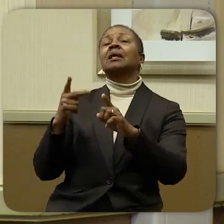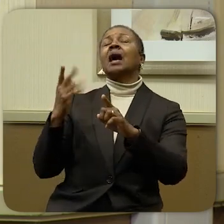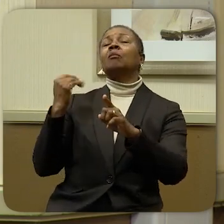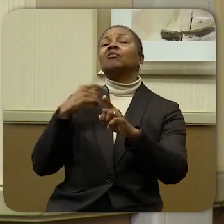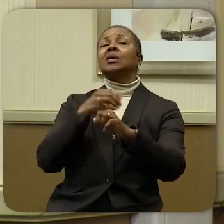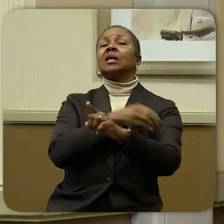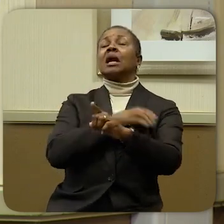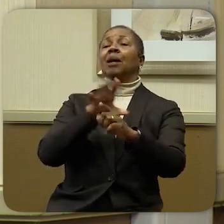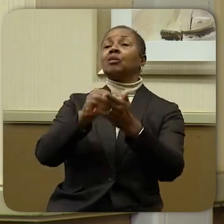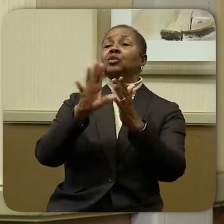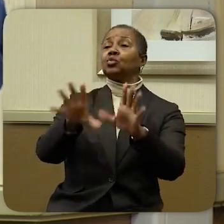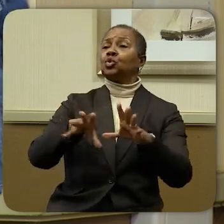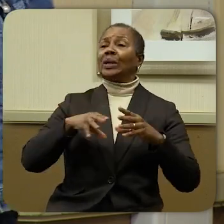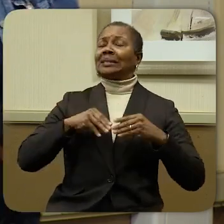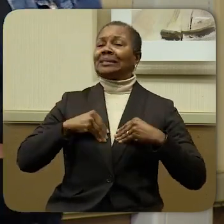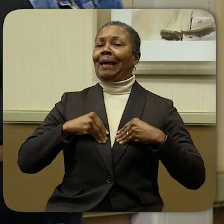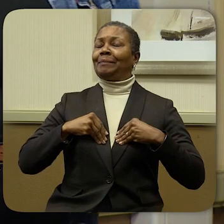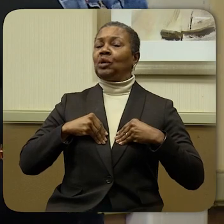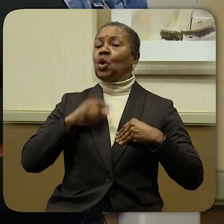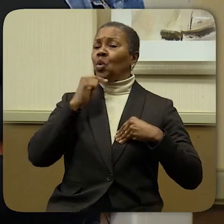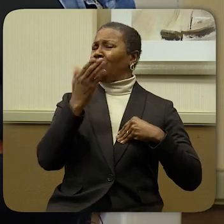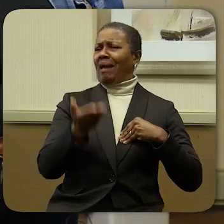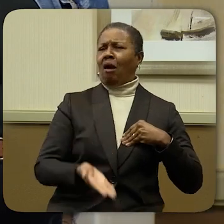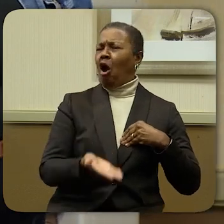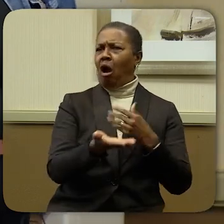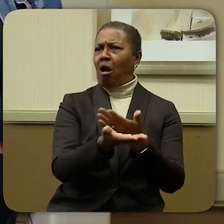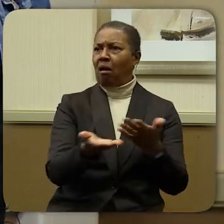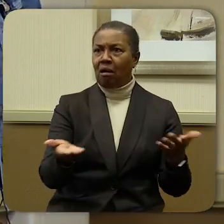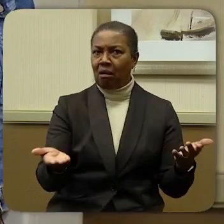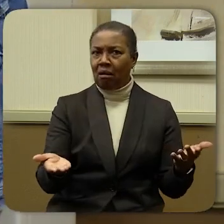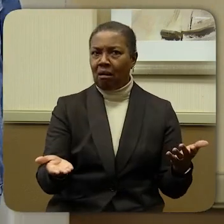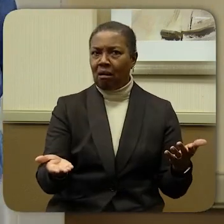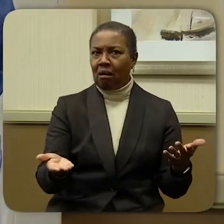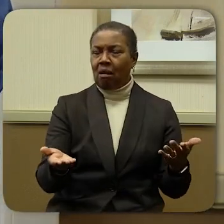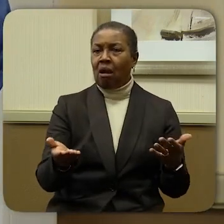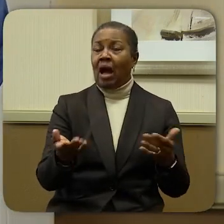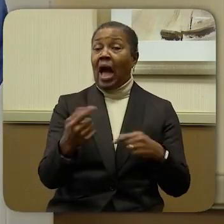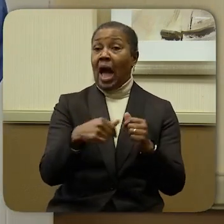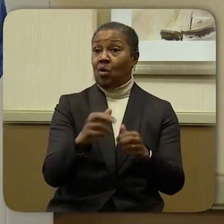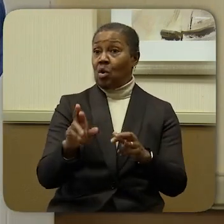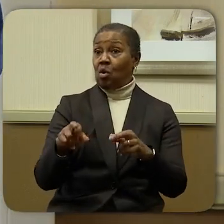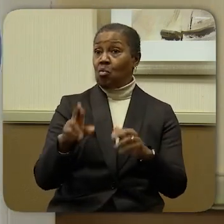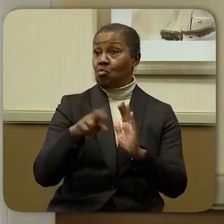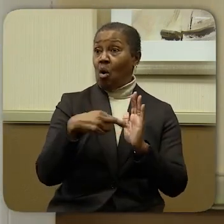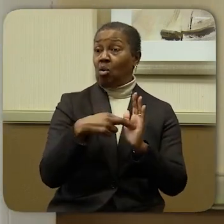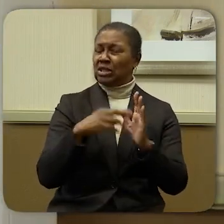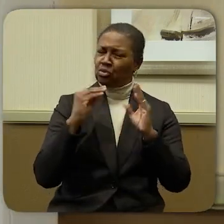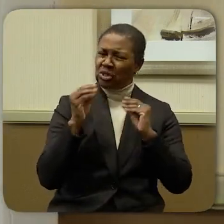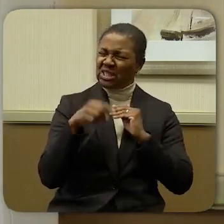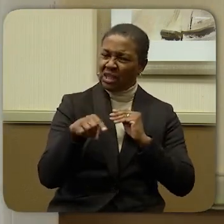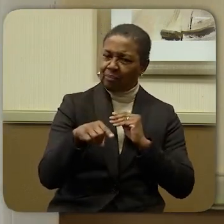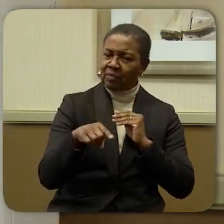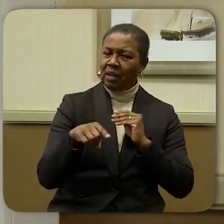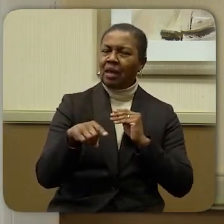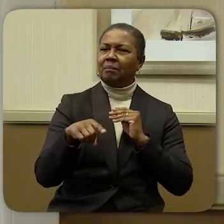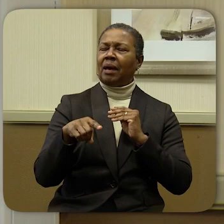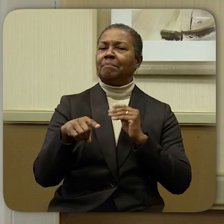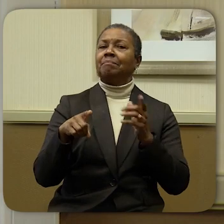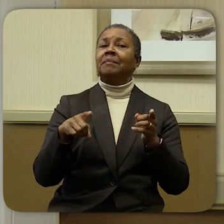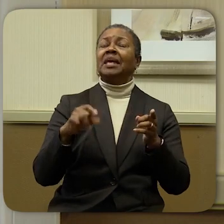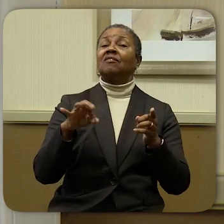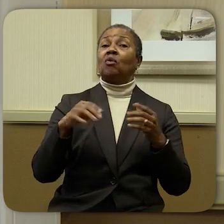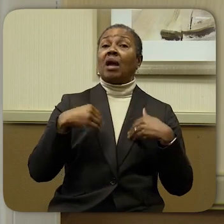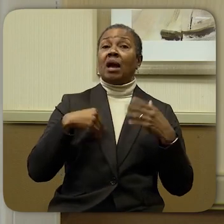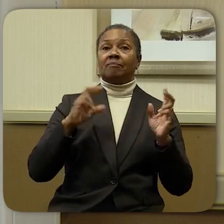our students to accept, who they are, with our role as trying to teach them about, being a hearing